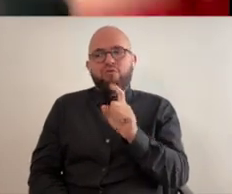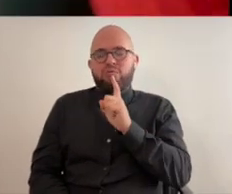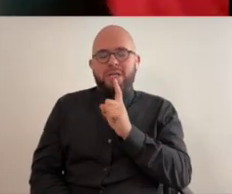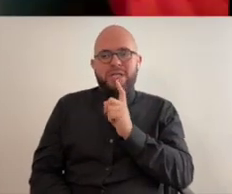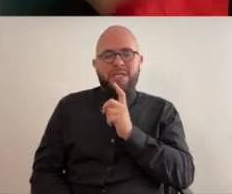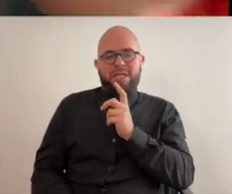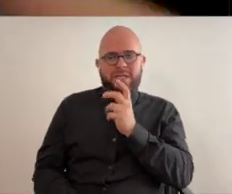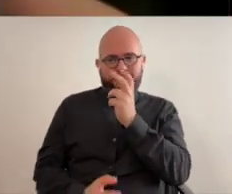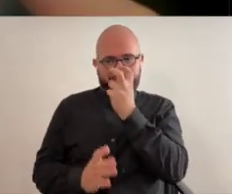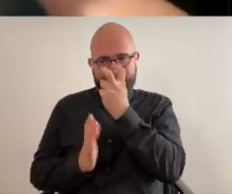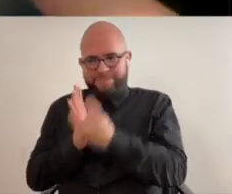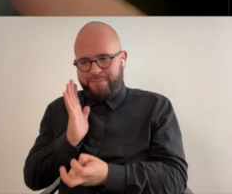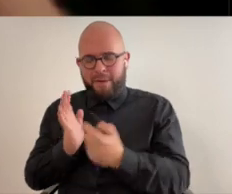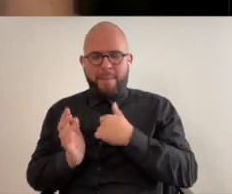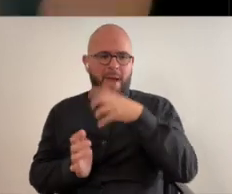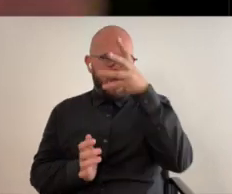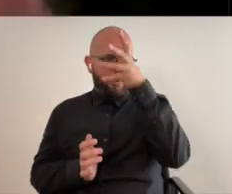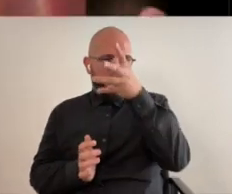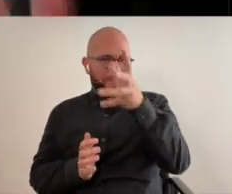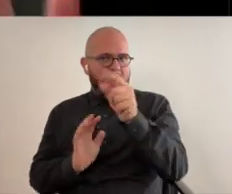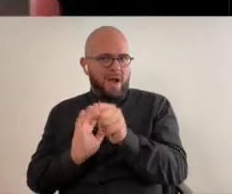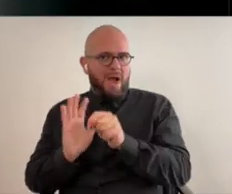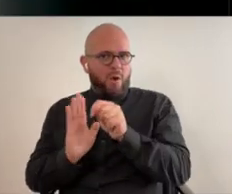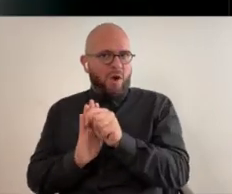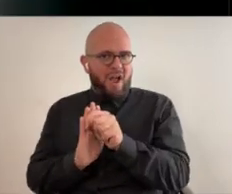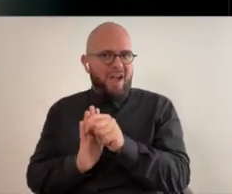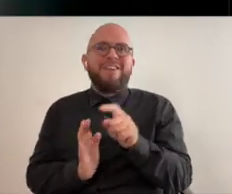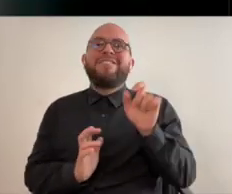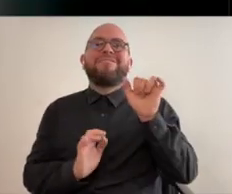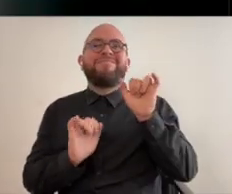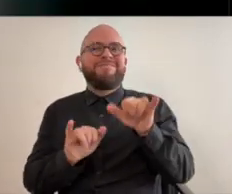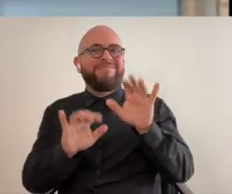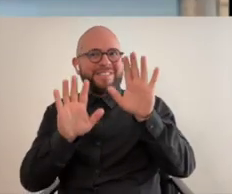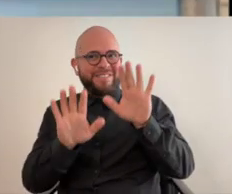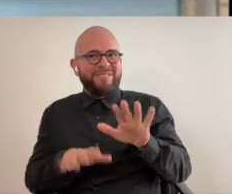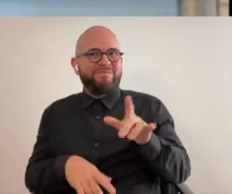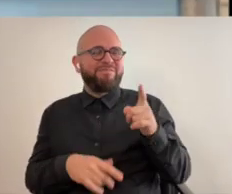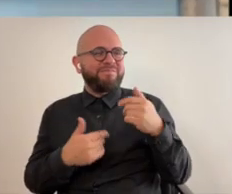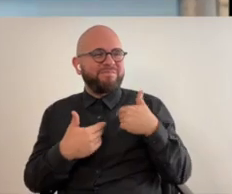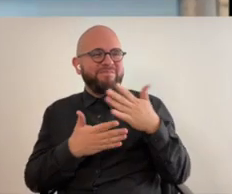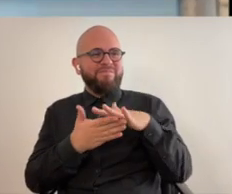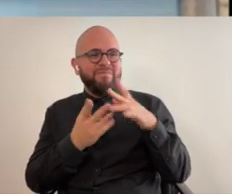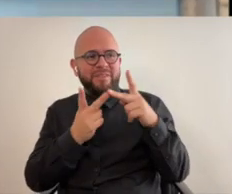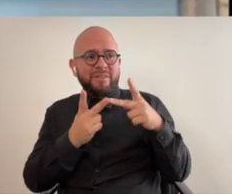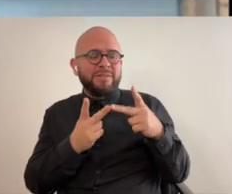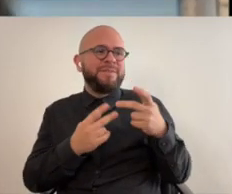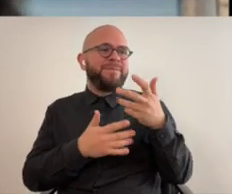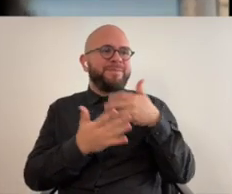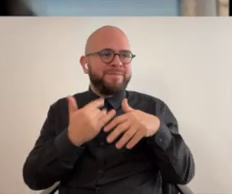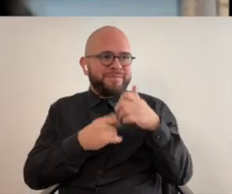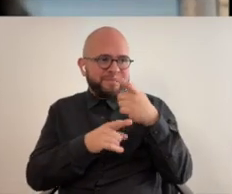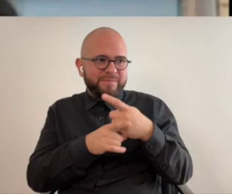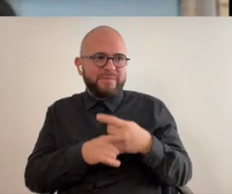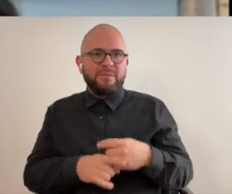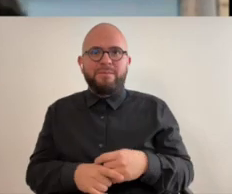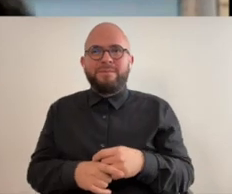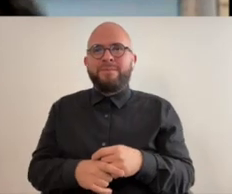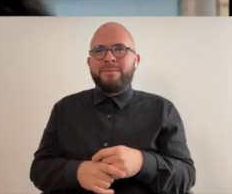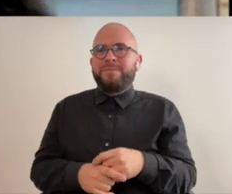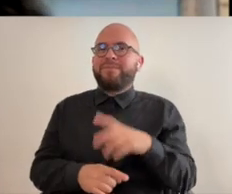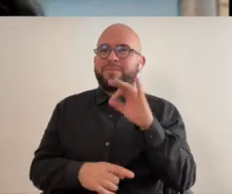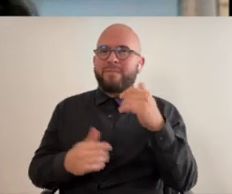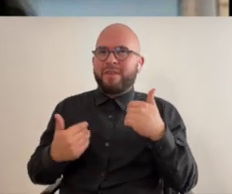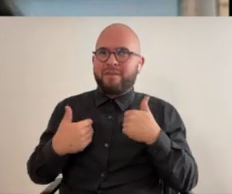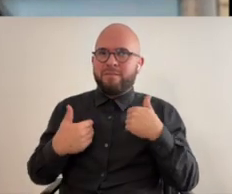grandpa i really i am trying to lean into my grandpa era nice that's good i give yourself some nice